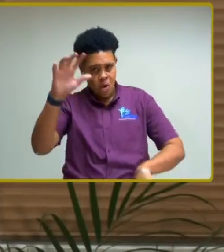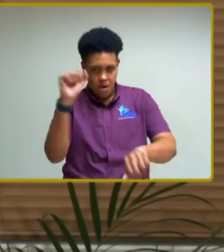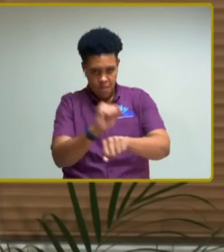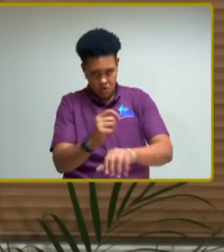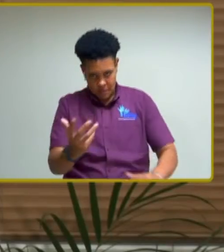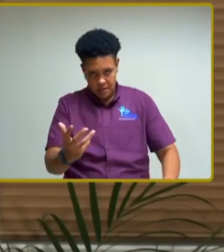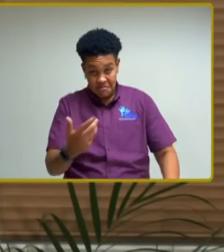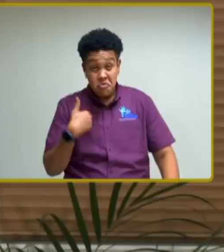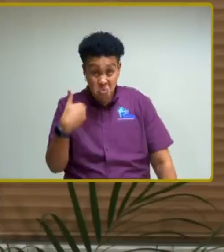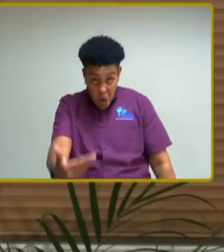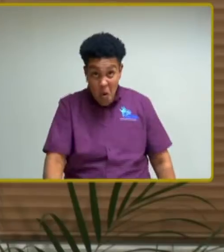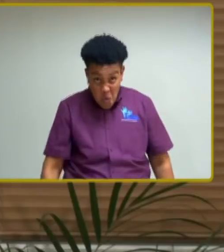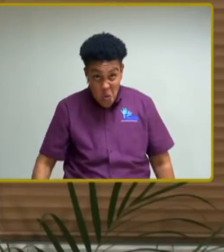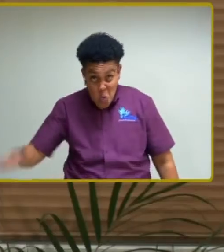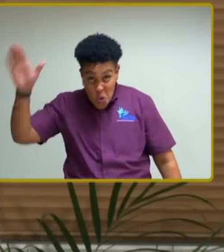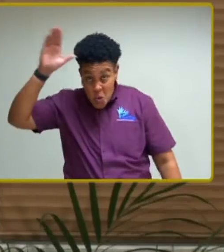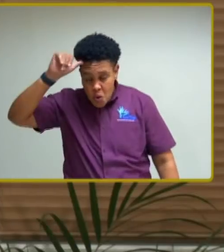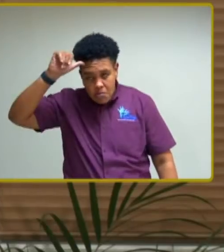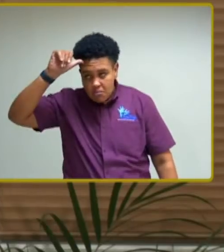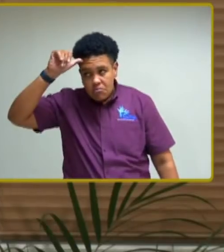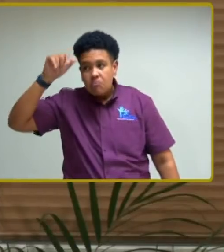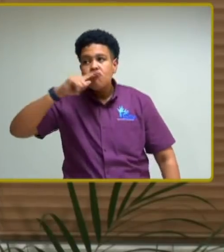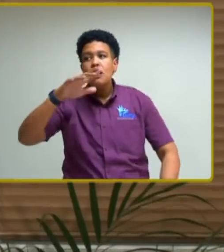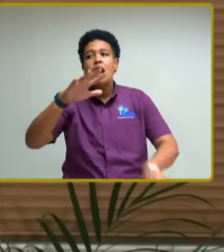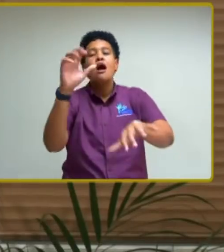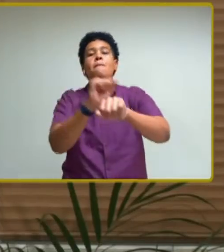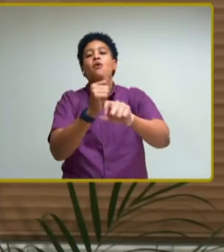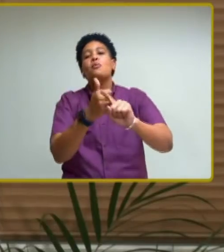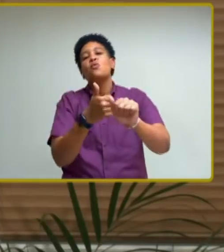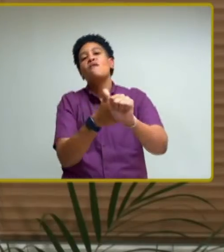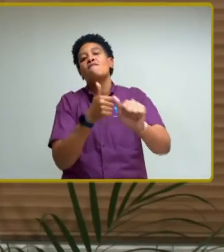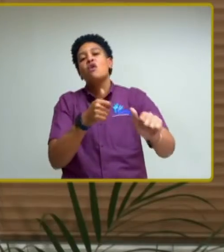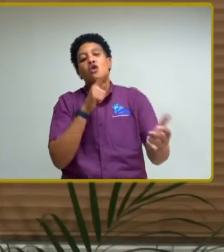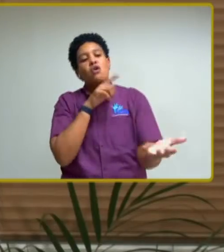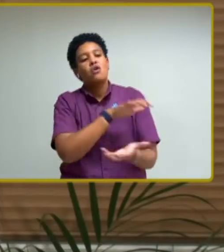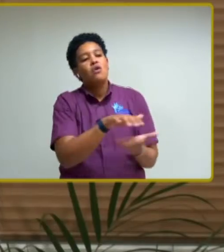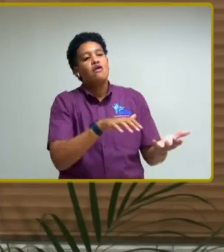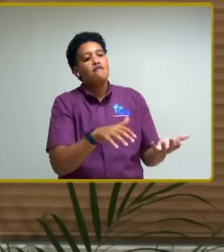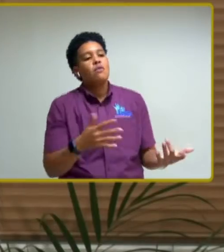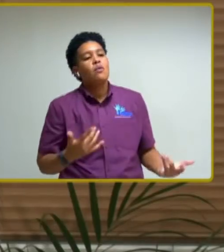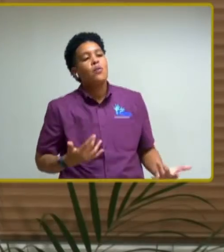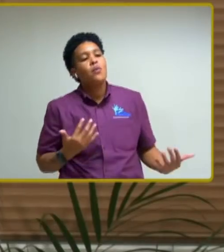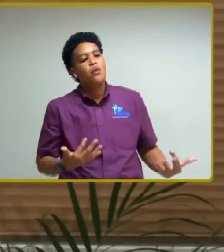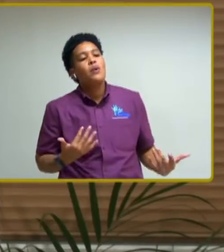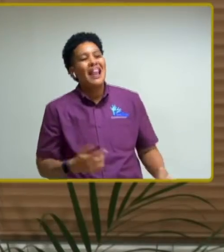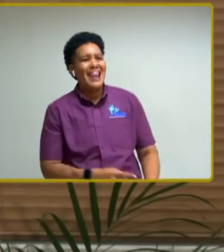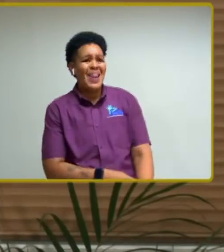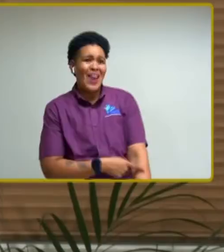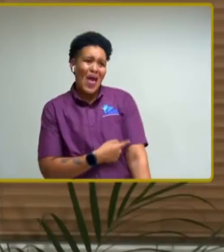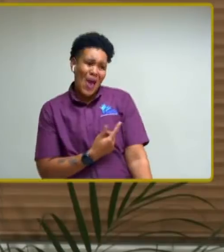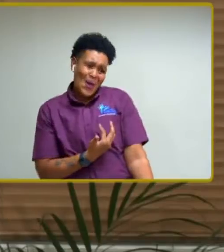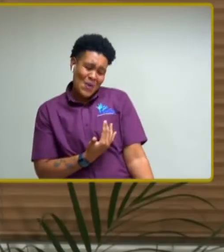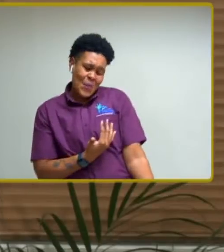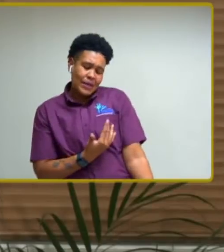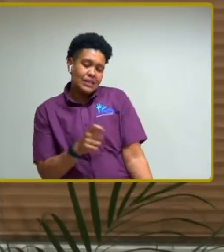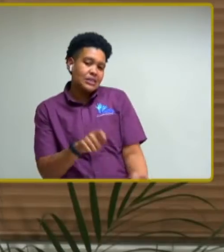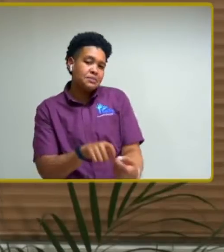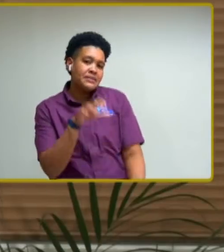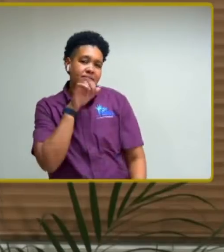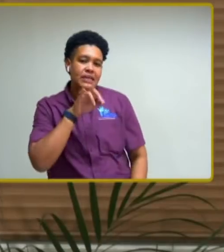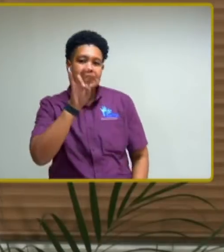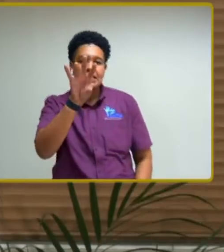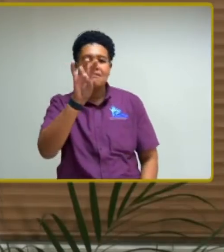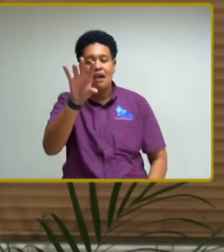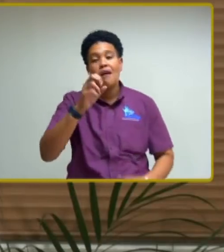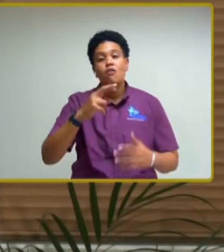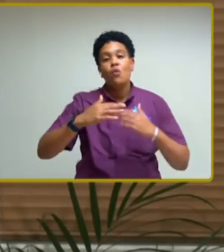necessary that you make that appointment to avoid confusion, to avoid long waits, particularly at the age of 75